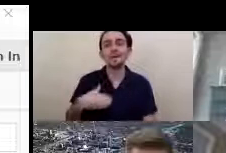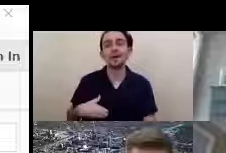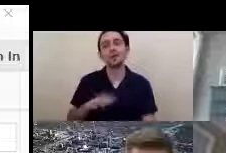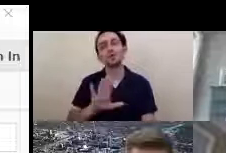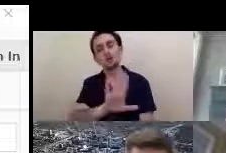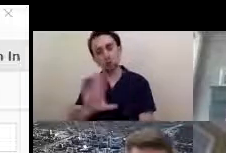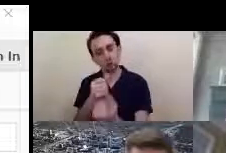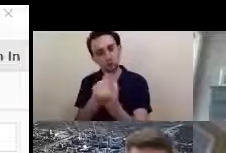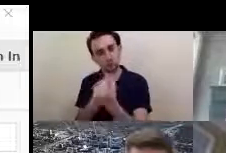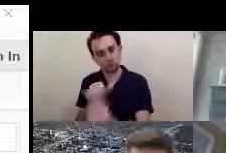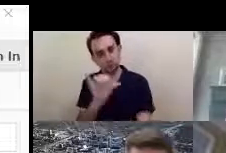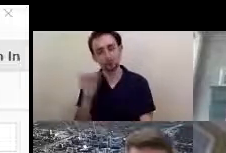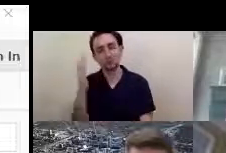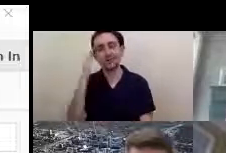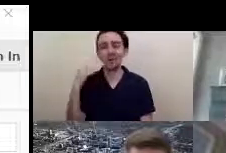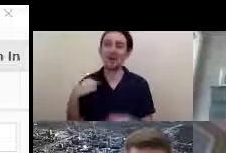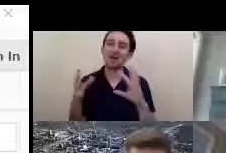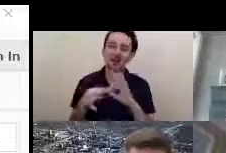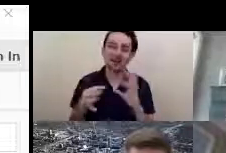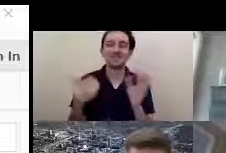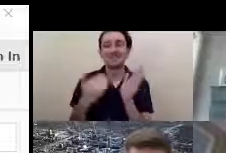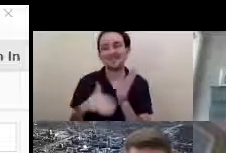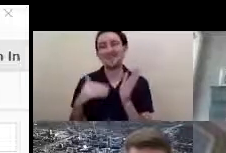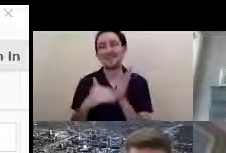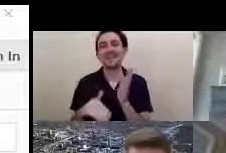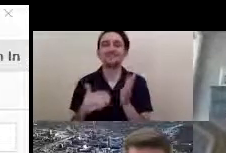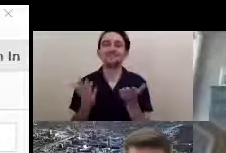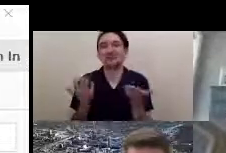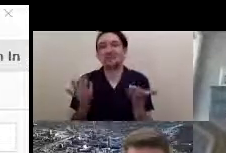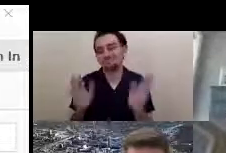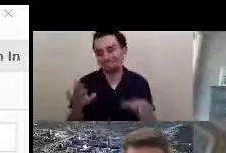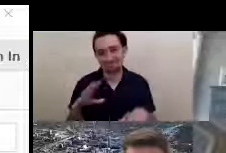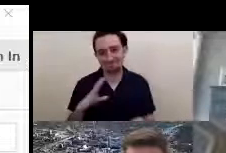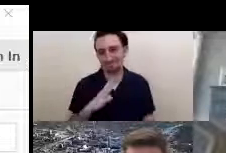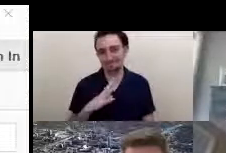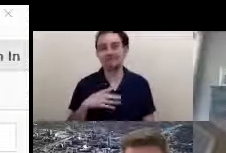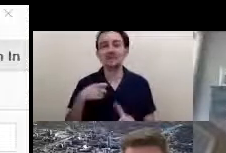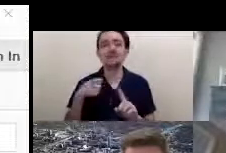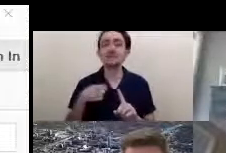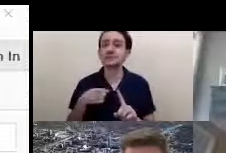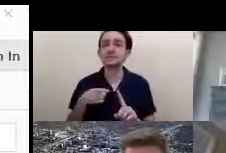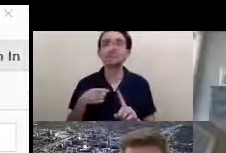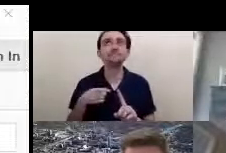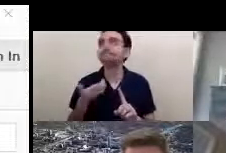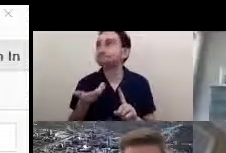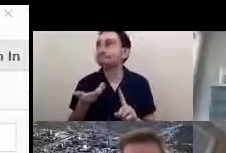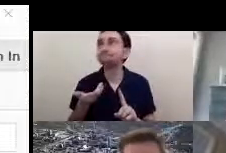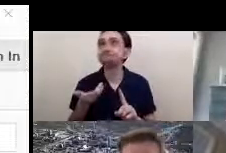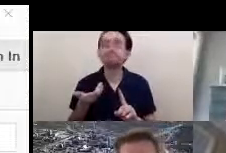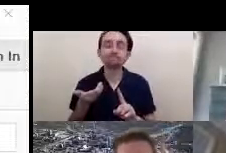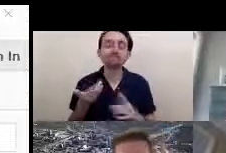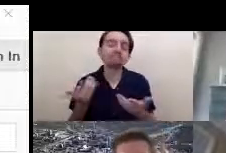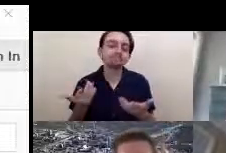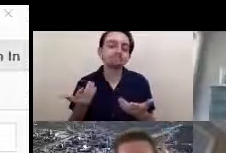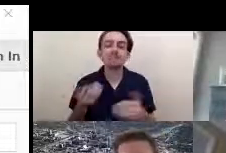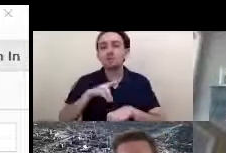will have said before, we'll probably say 1,000 times, this is something that I think, yes, it's for the time,